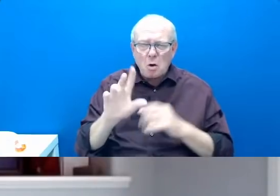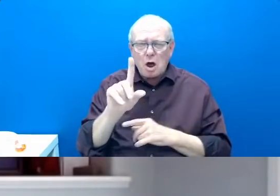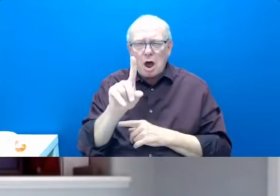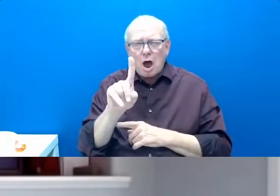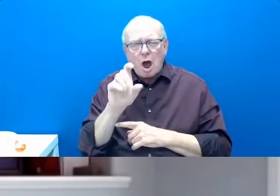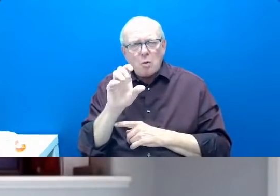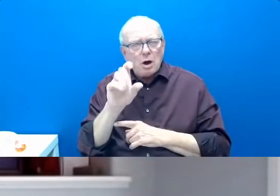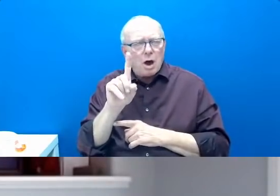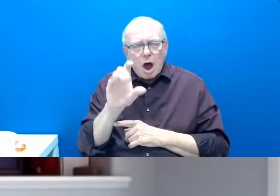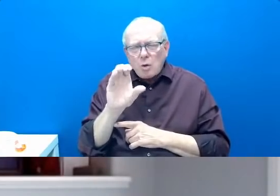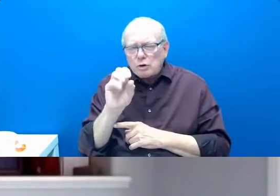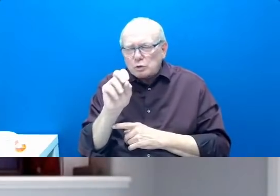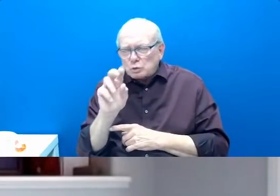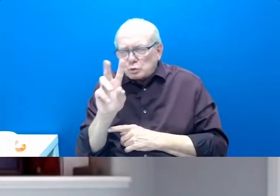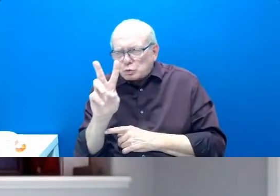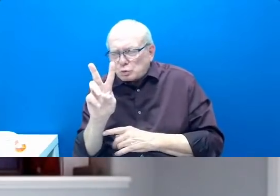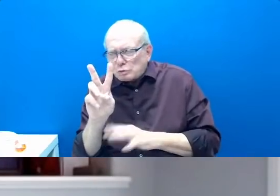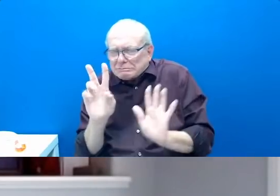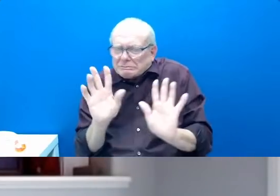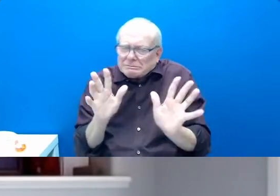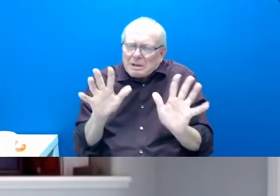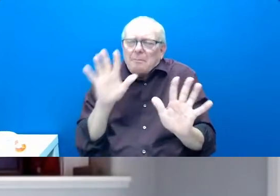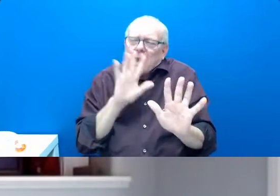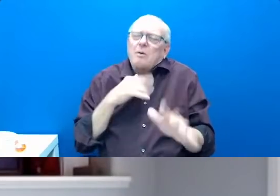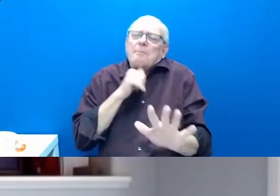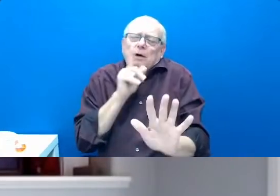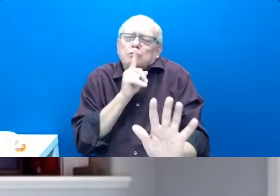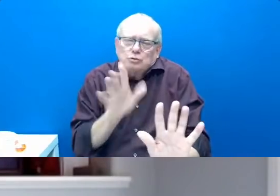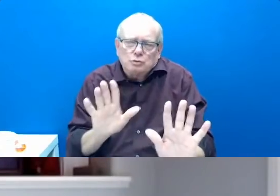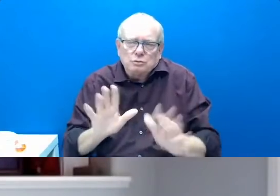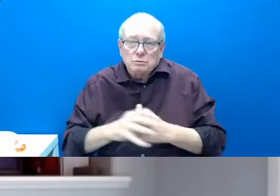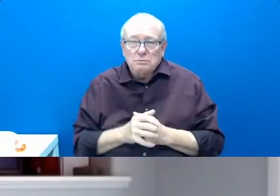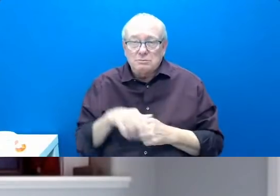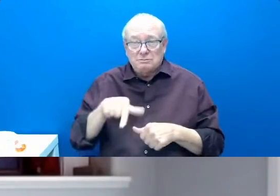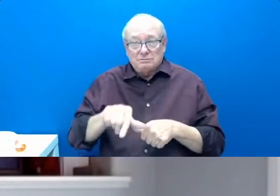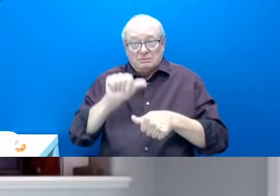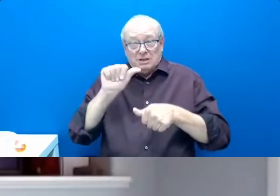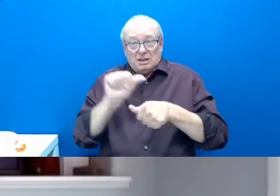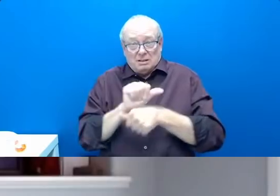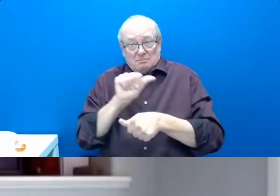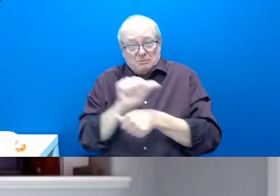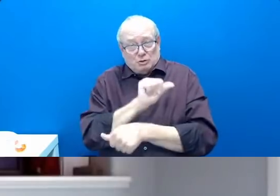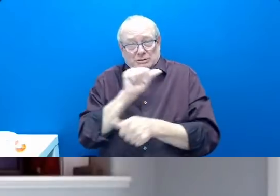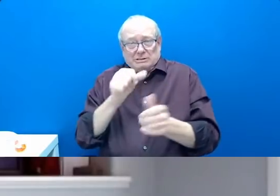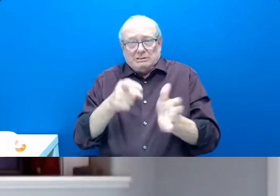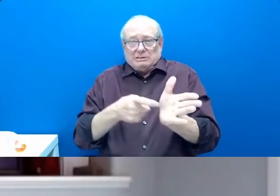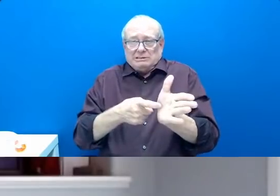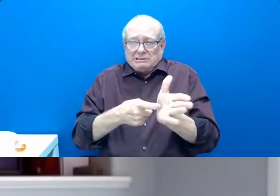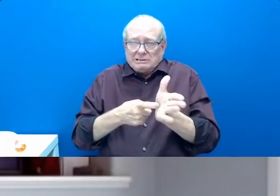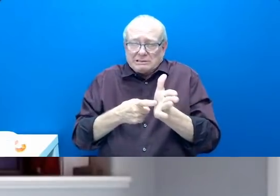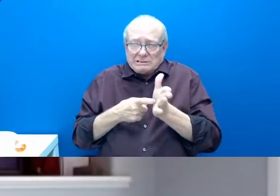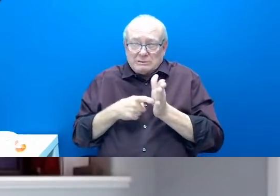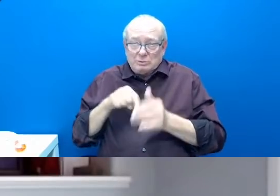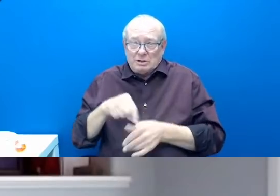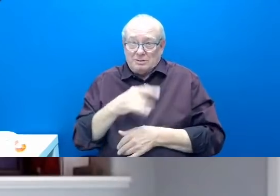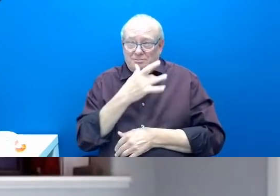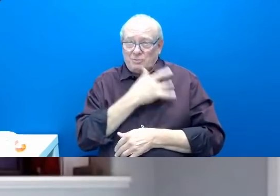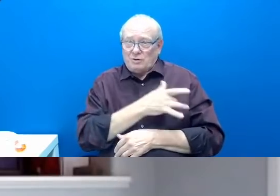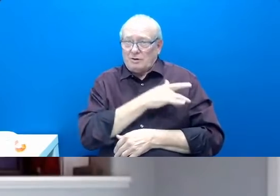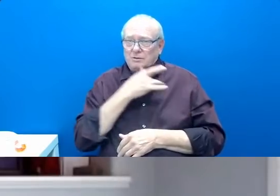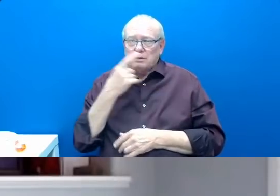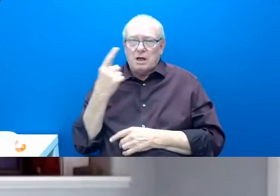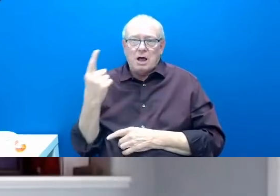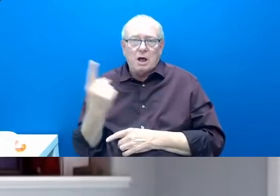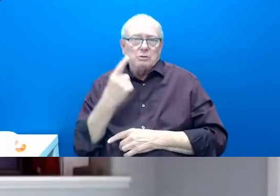example. But of course, we have a high amount of need in Alberta because we ship people throughout this province in